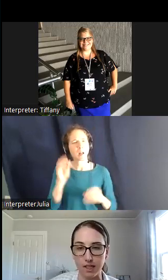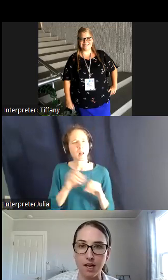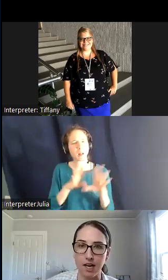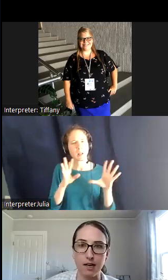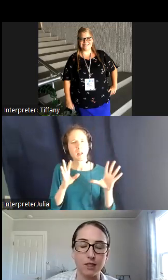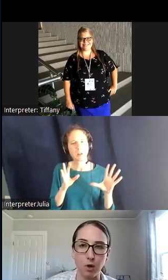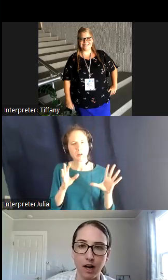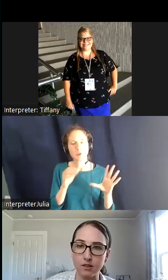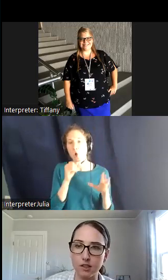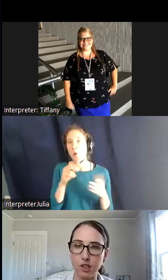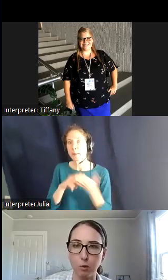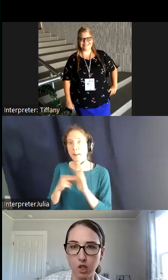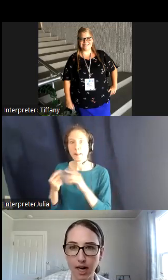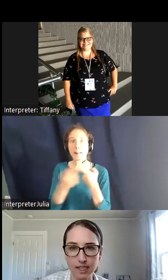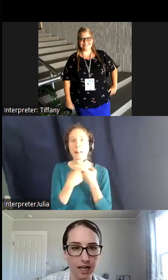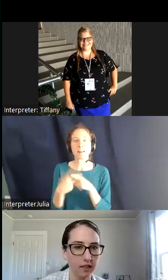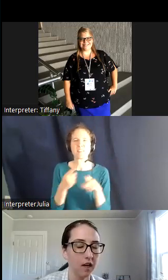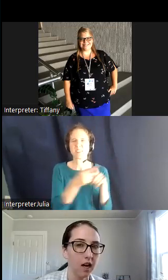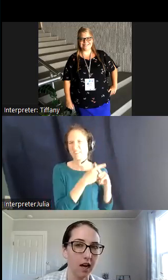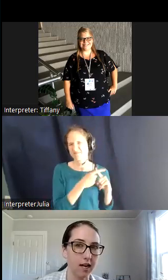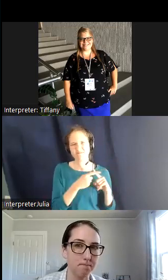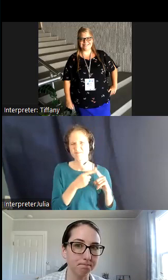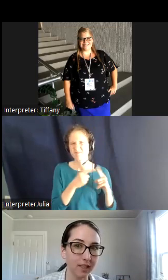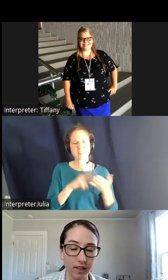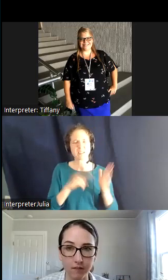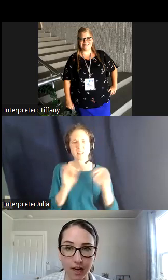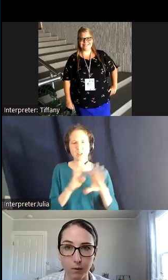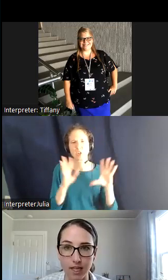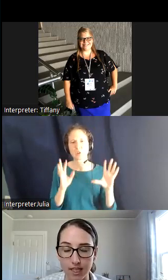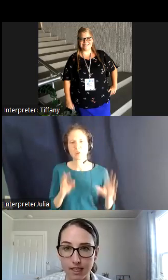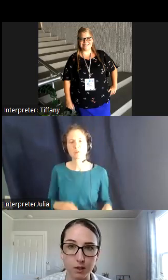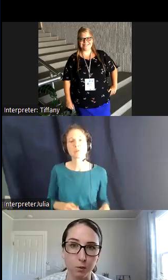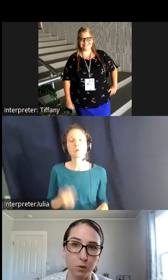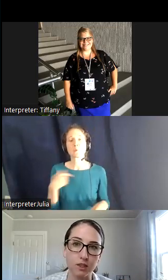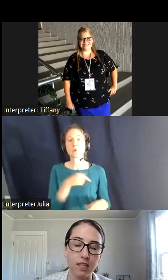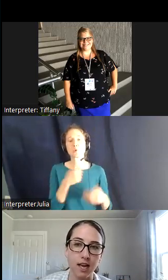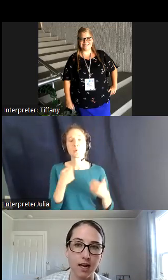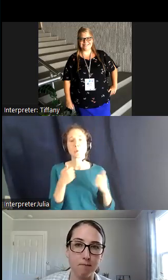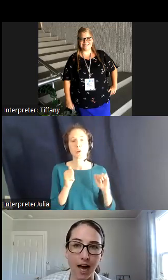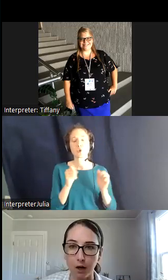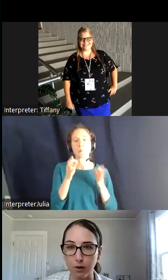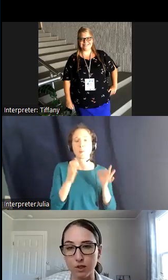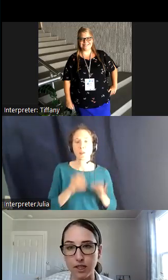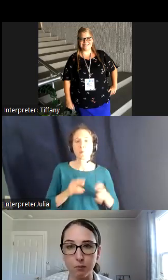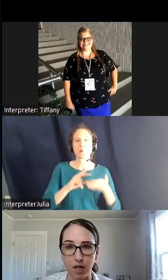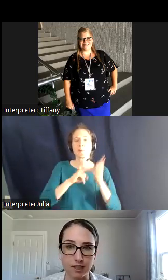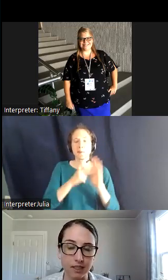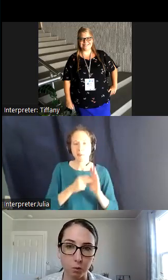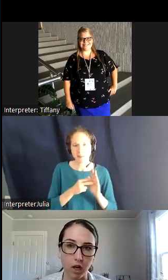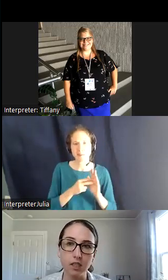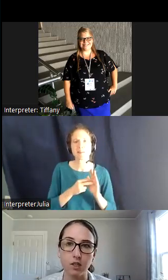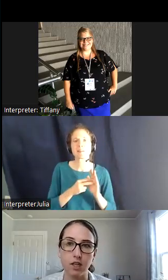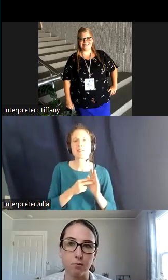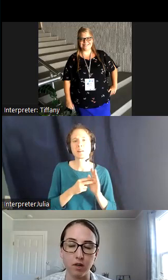one thing somewhere else. So we're trying to kind of clarify within these rules how those screening